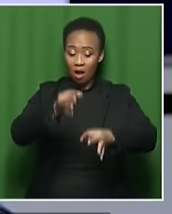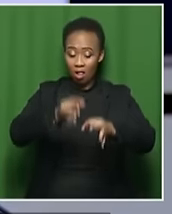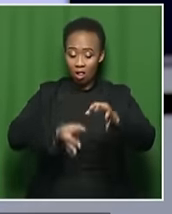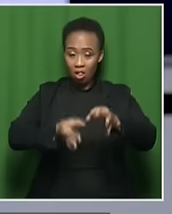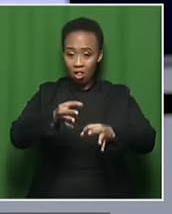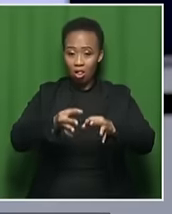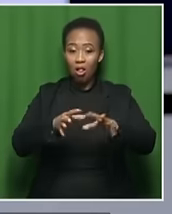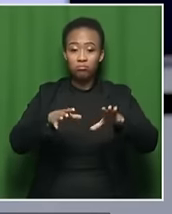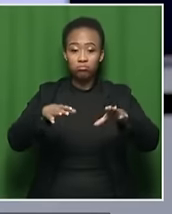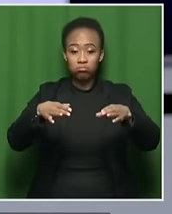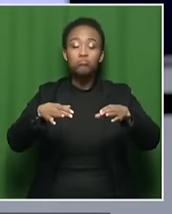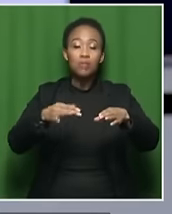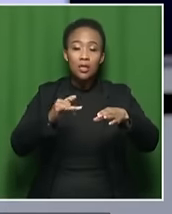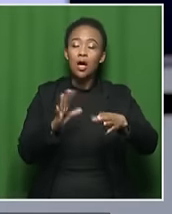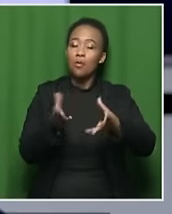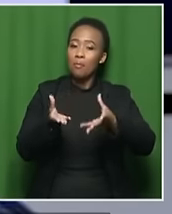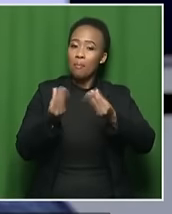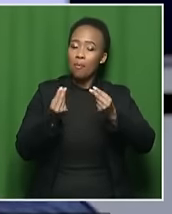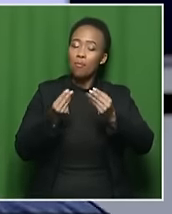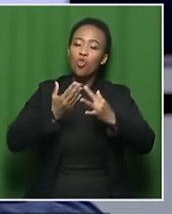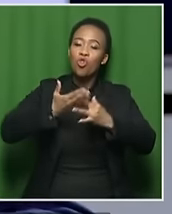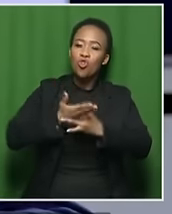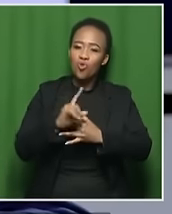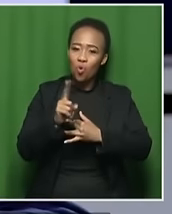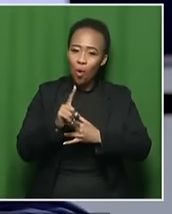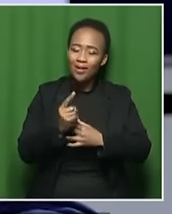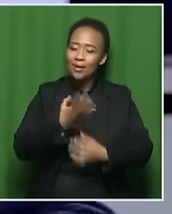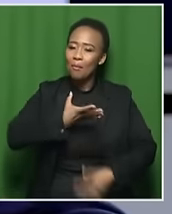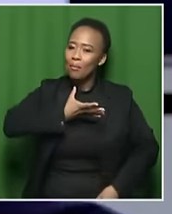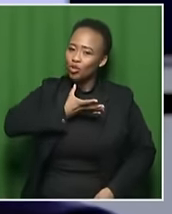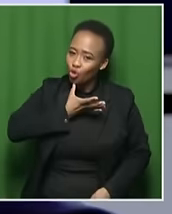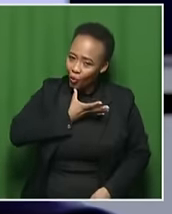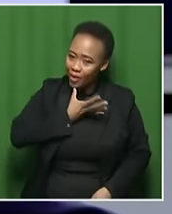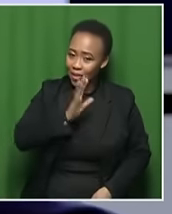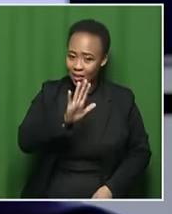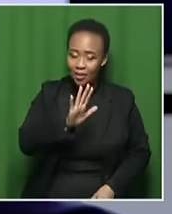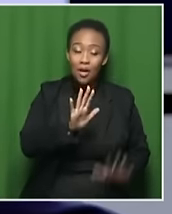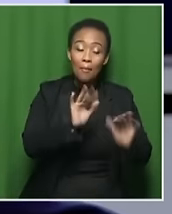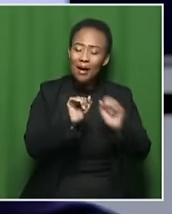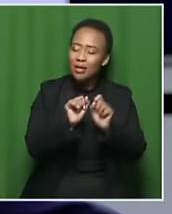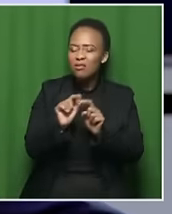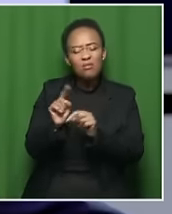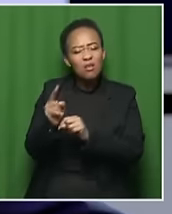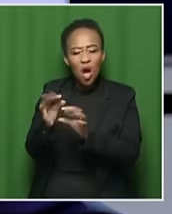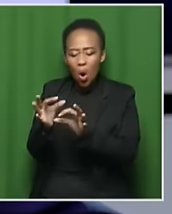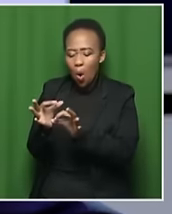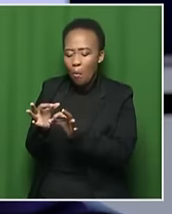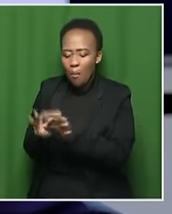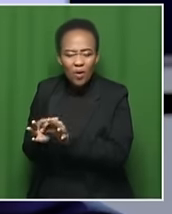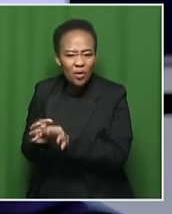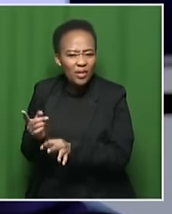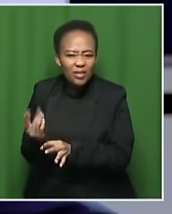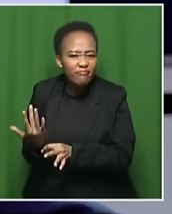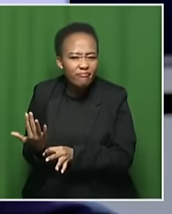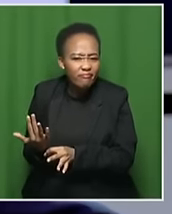towards majoritarianism. We say, what about minorities? So one of